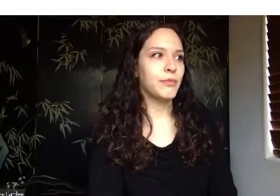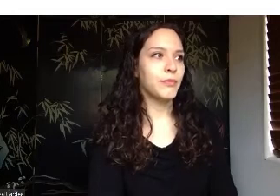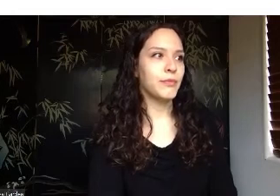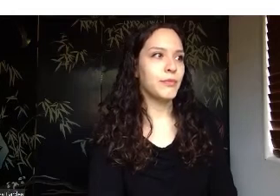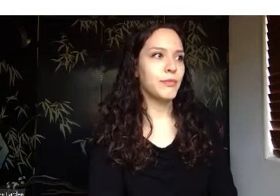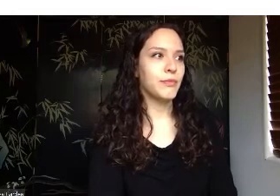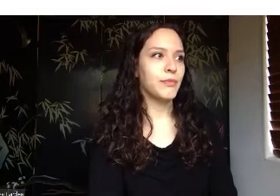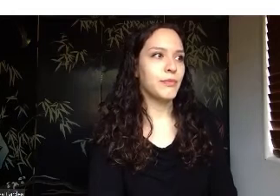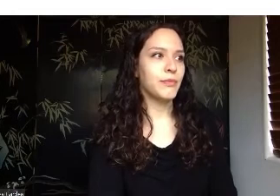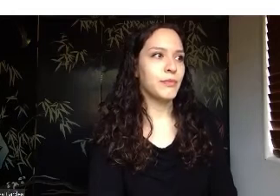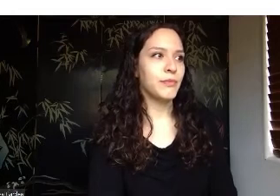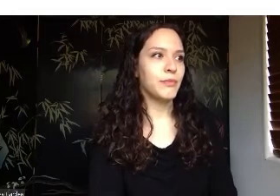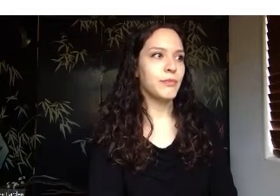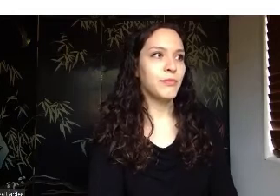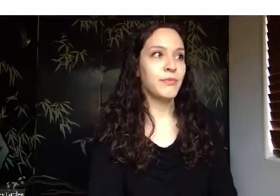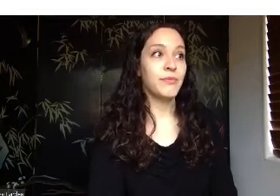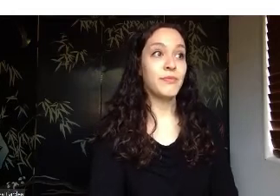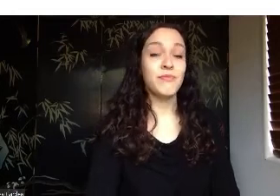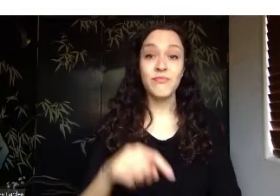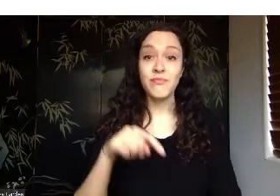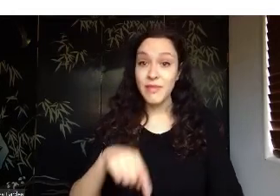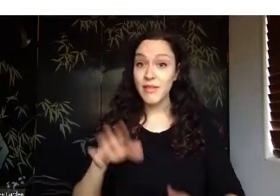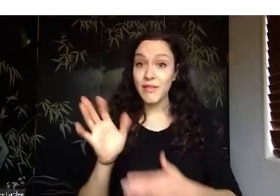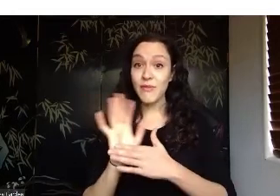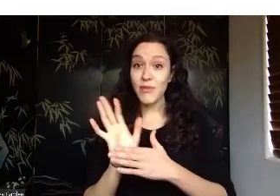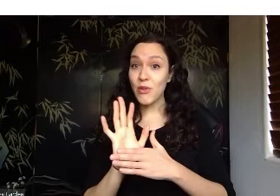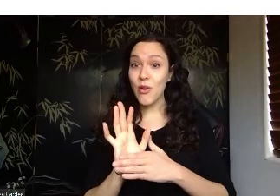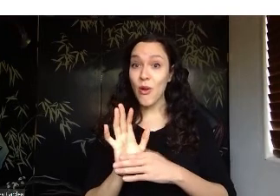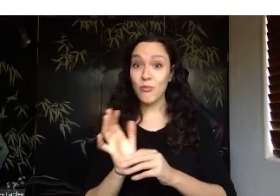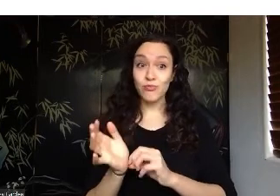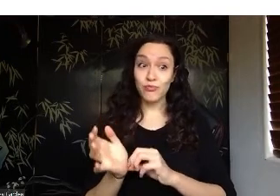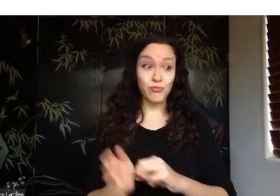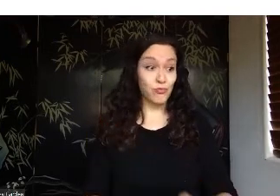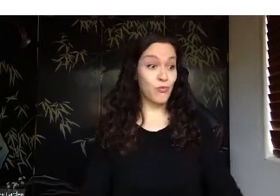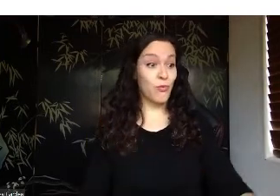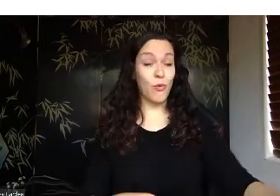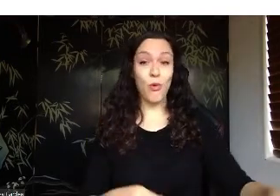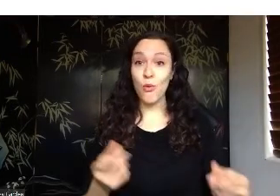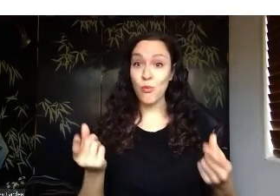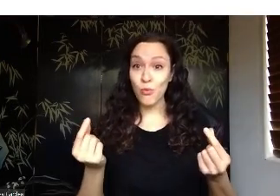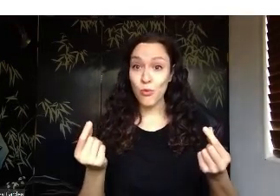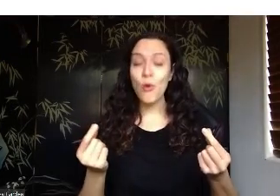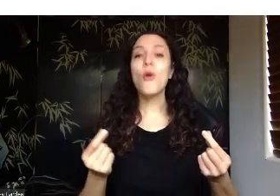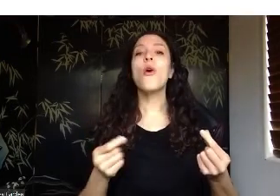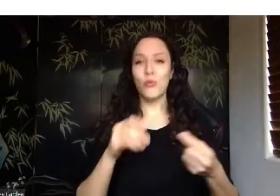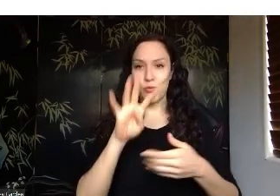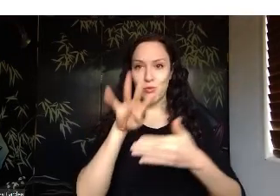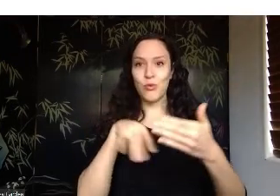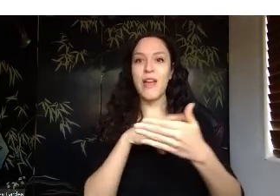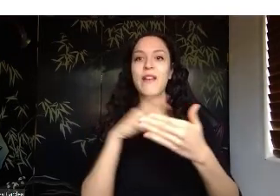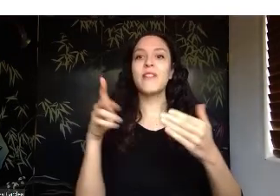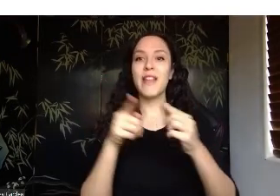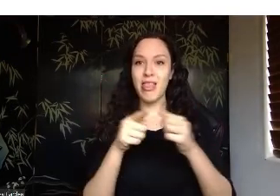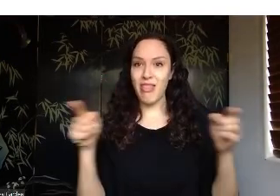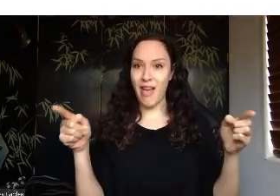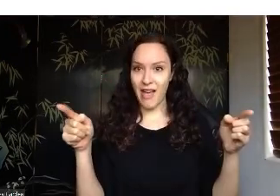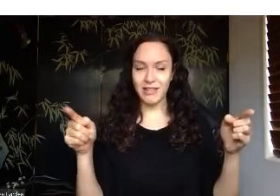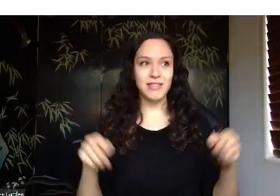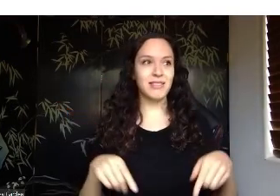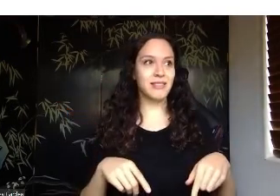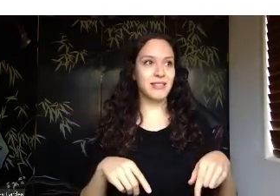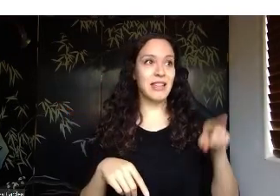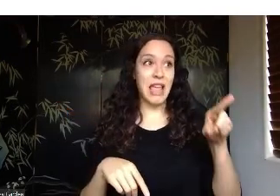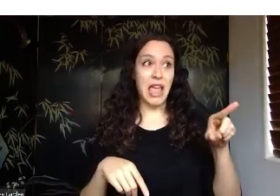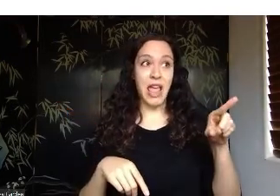This video is all about graphing lines. Here is an example of a line, 2x plus 3. We're going to learn